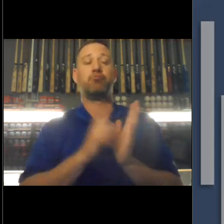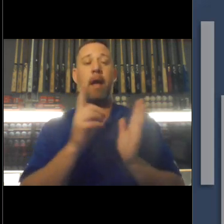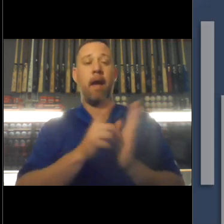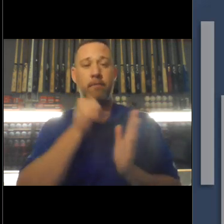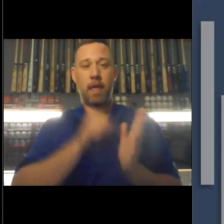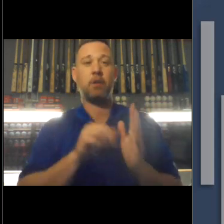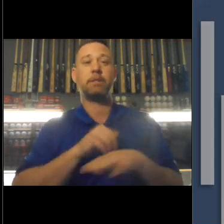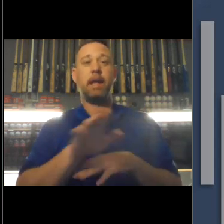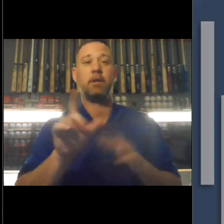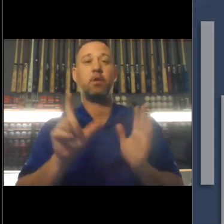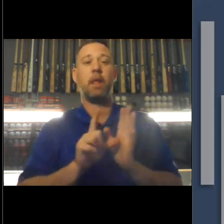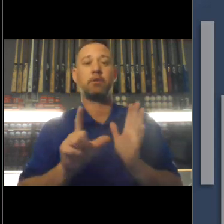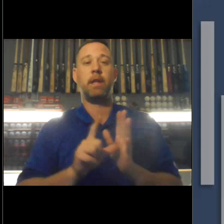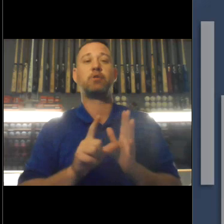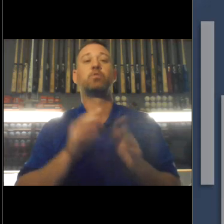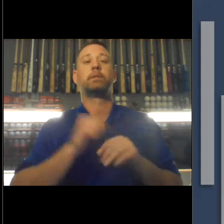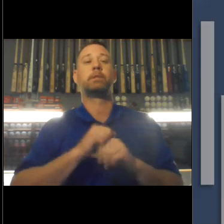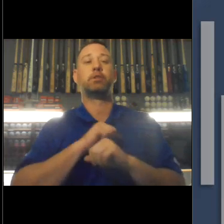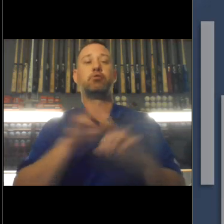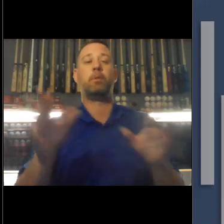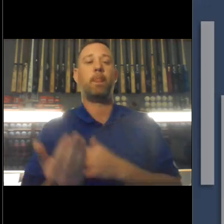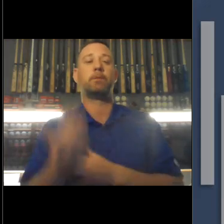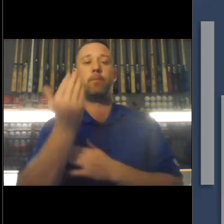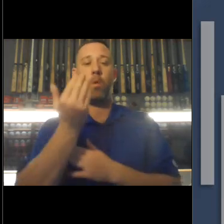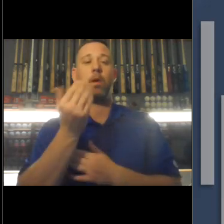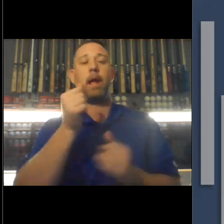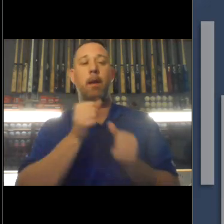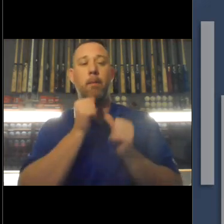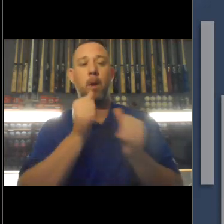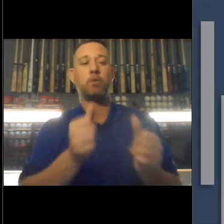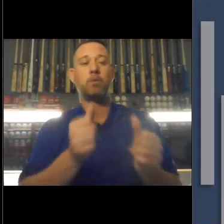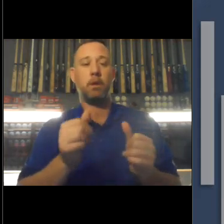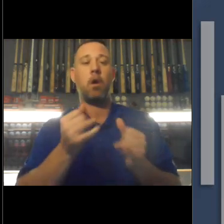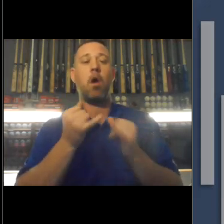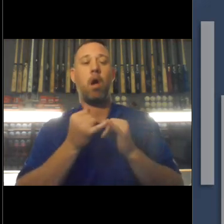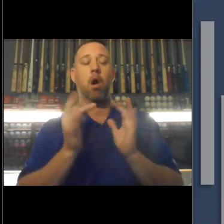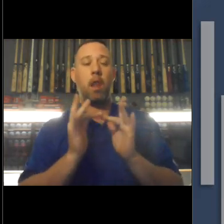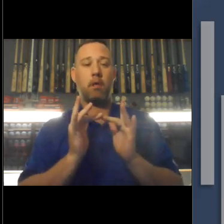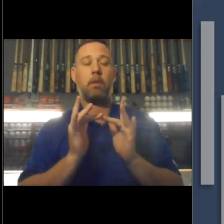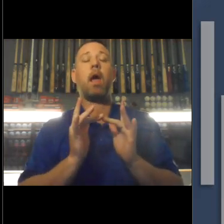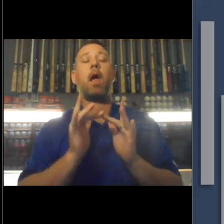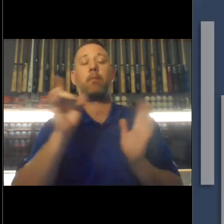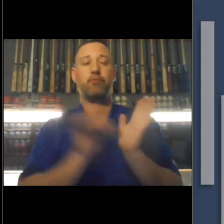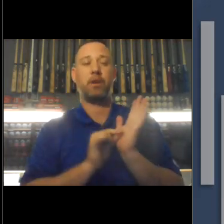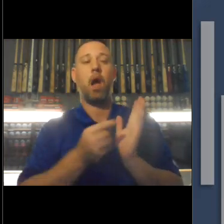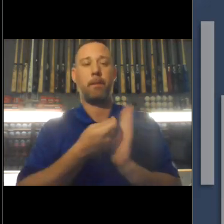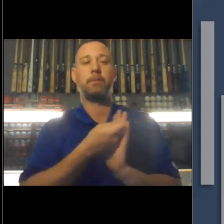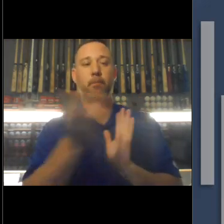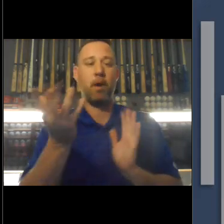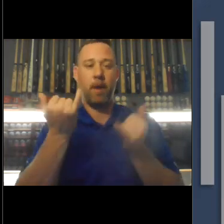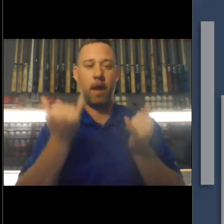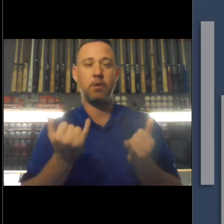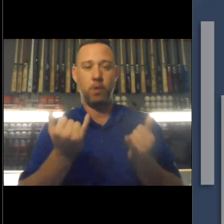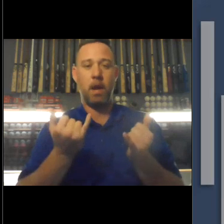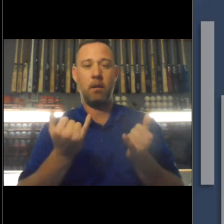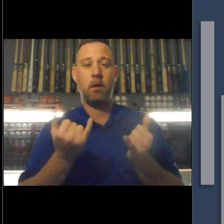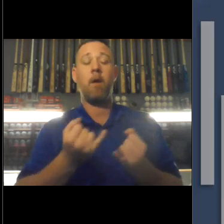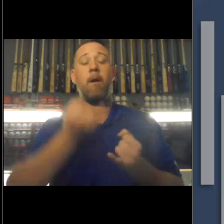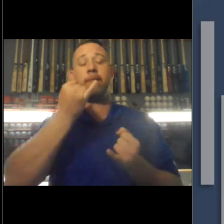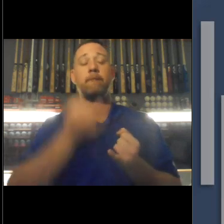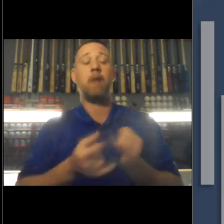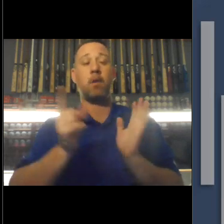to the legislature, was distributed this morning and posted online, and print copies also have been provided today. The final